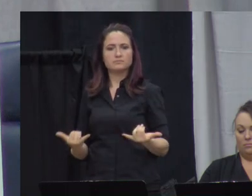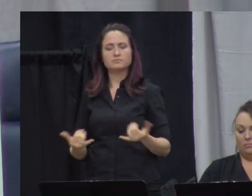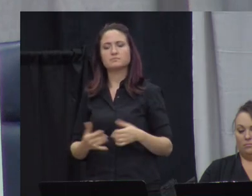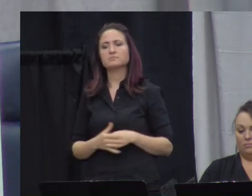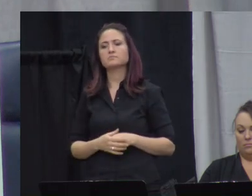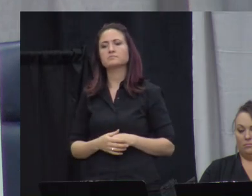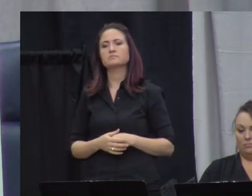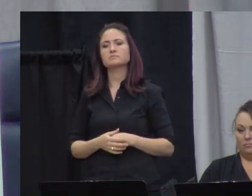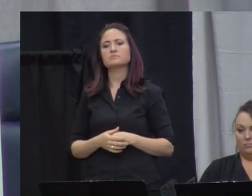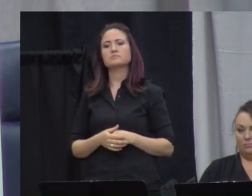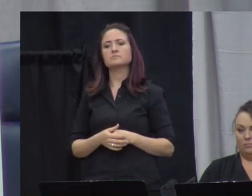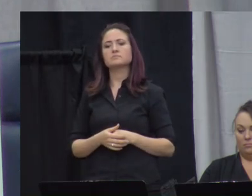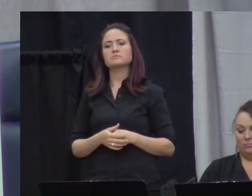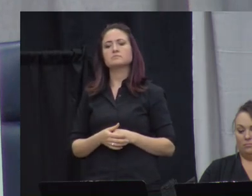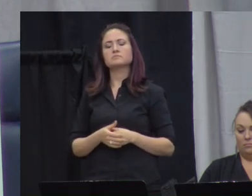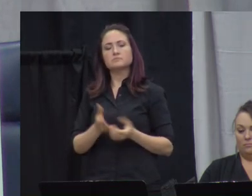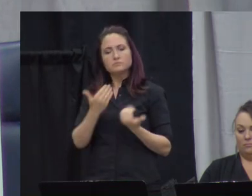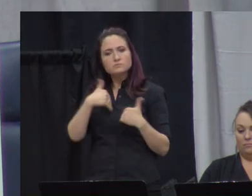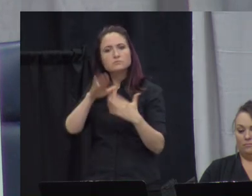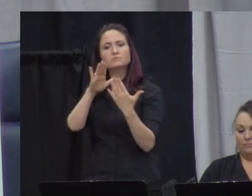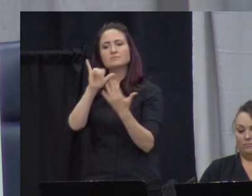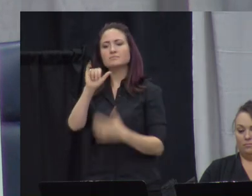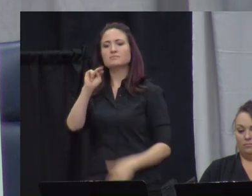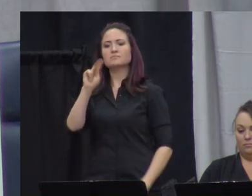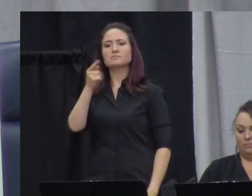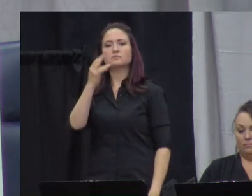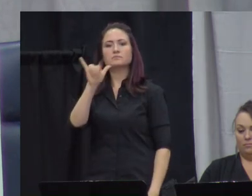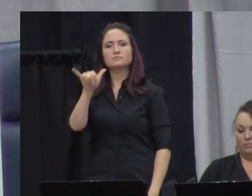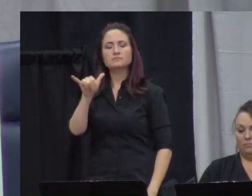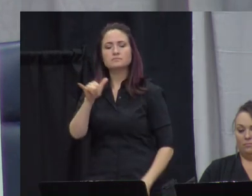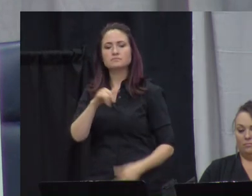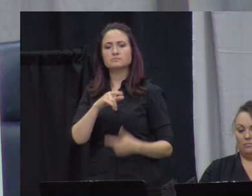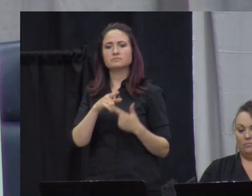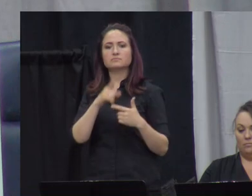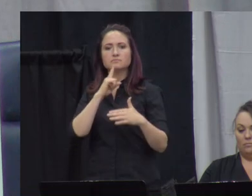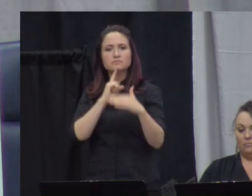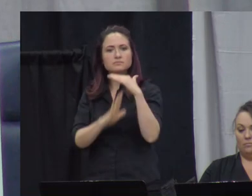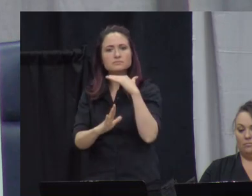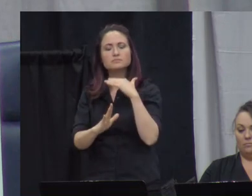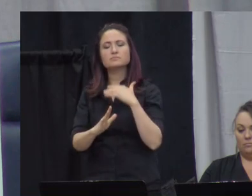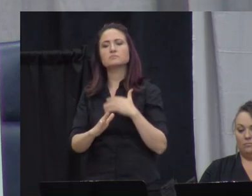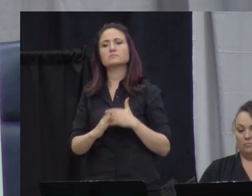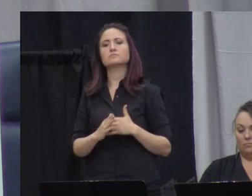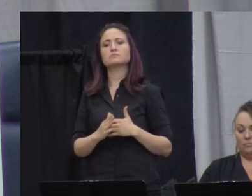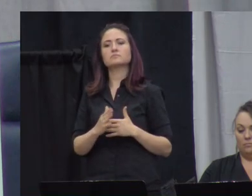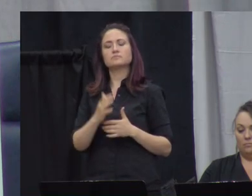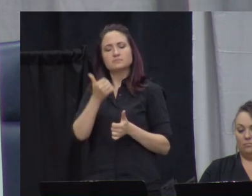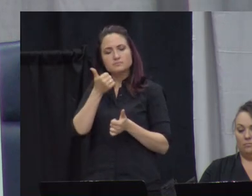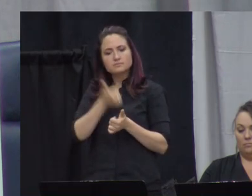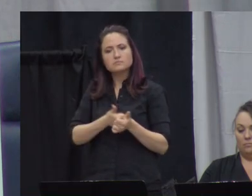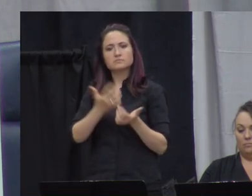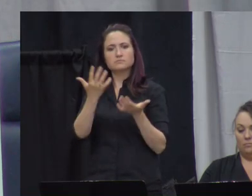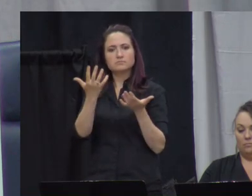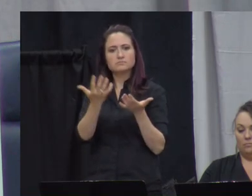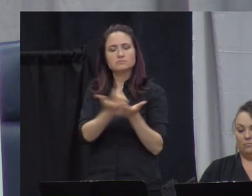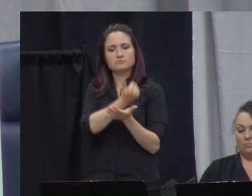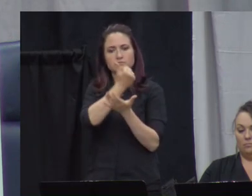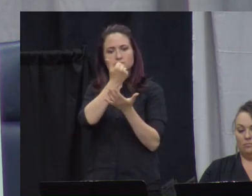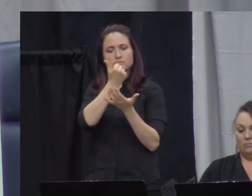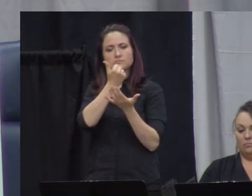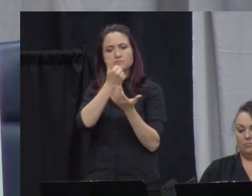Approach it with integrity, humility, and at every opportunity,